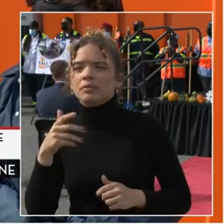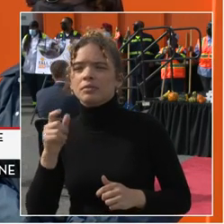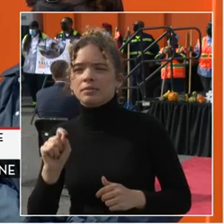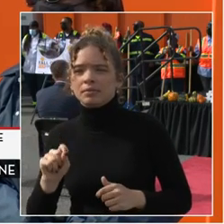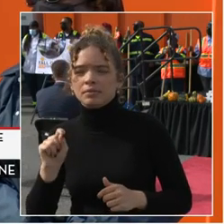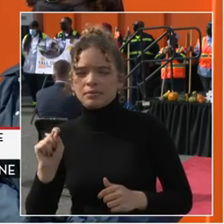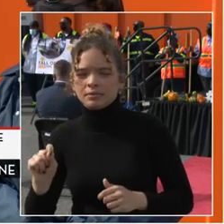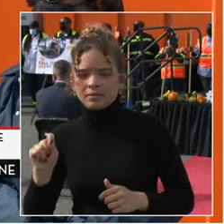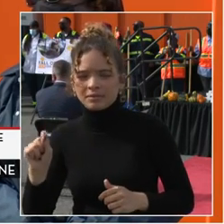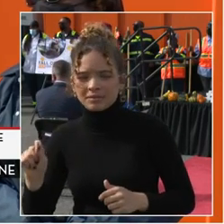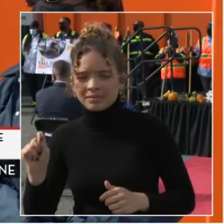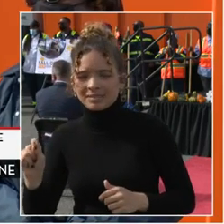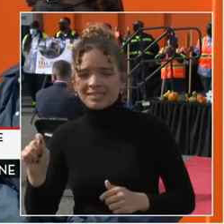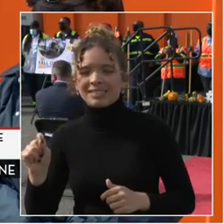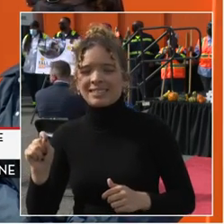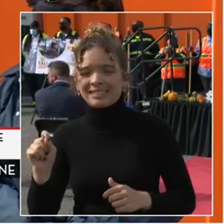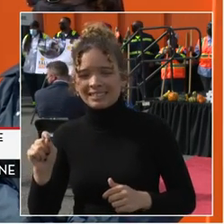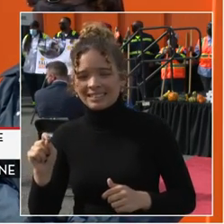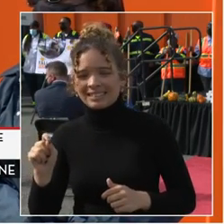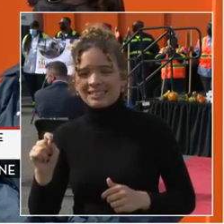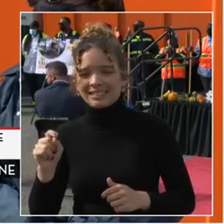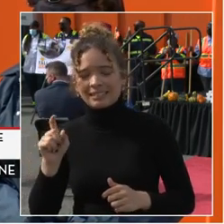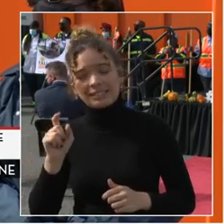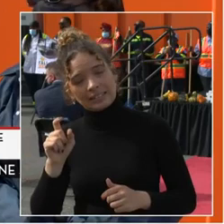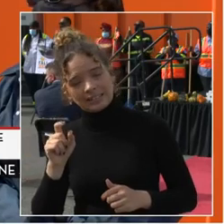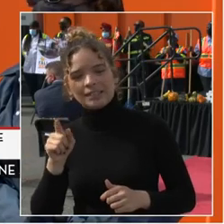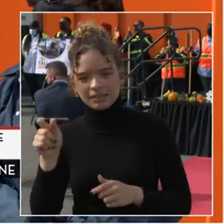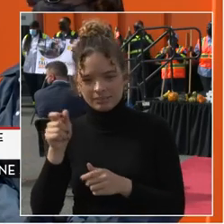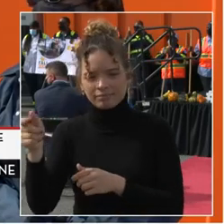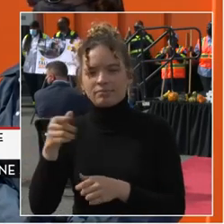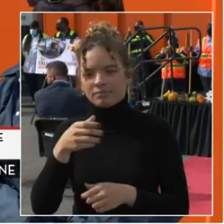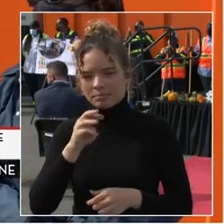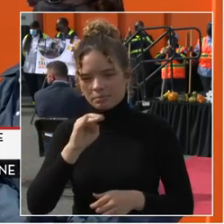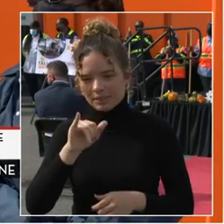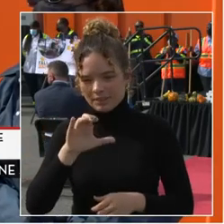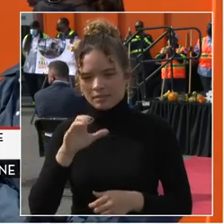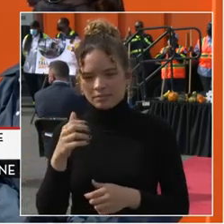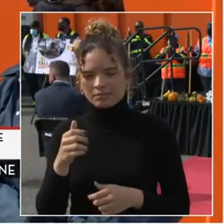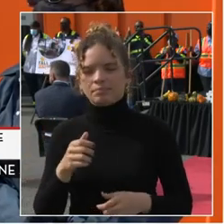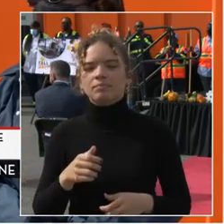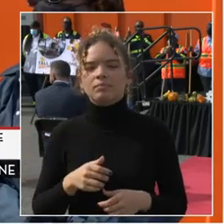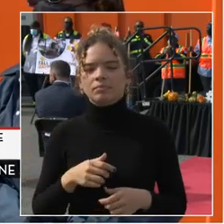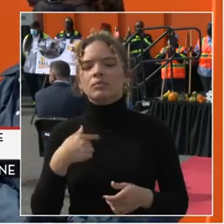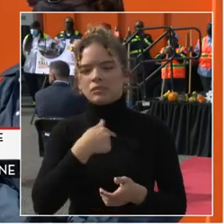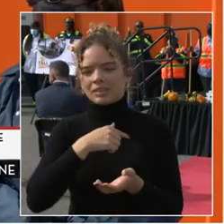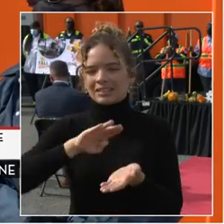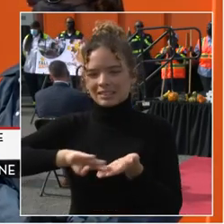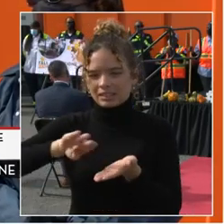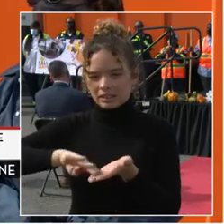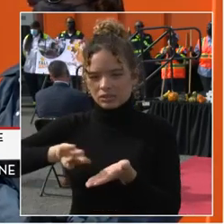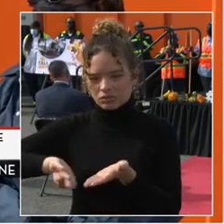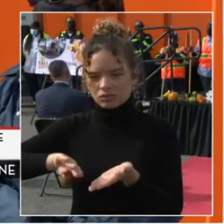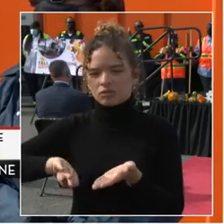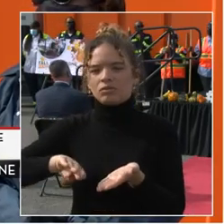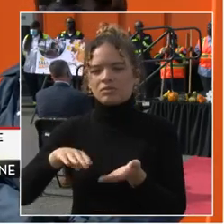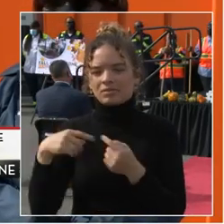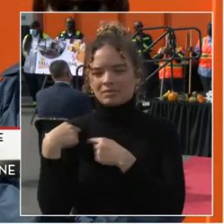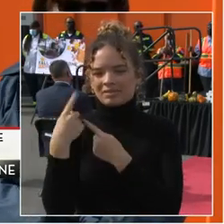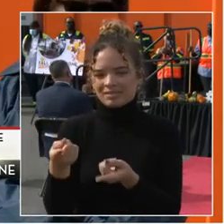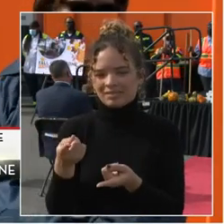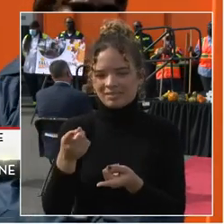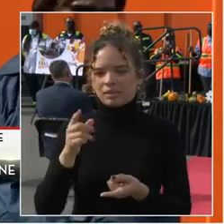of religious exemptions have been pretty much denied since the mandates have been initiated? Sure. So there